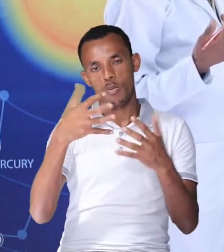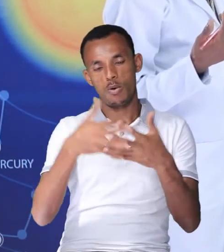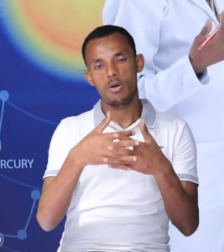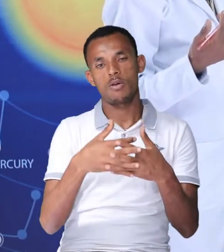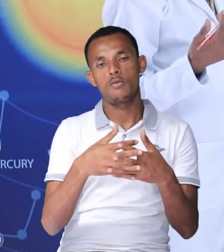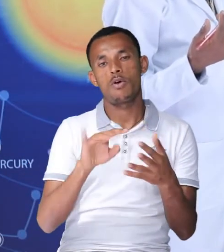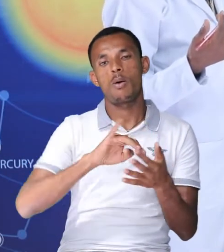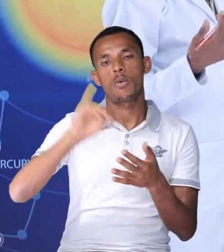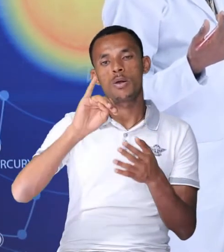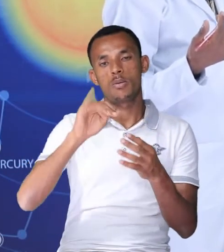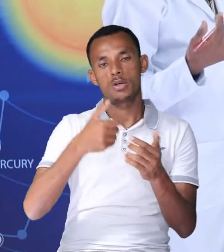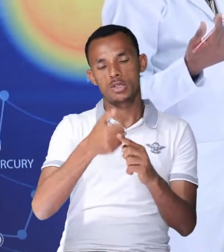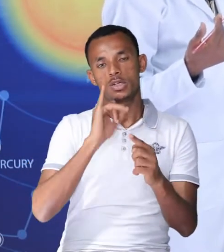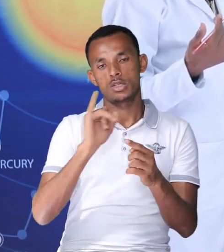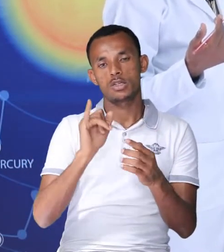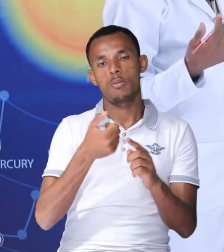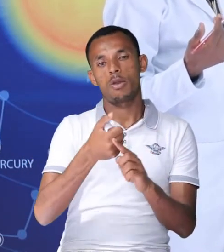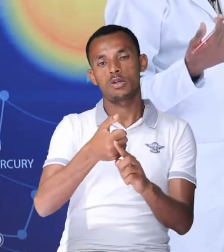Vapor pressure is the partial pressure